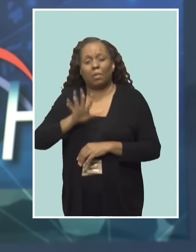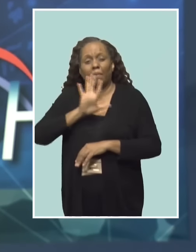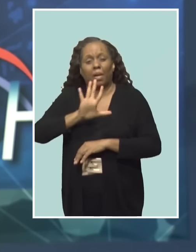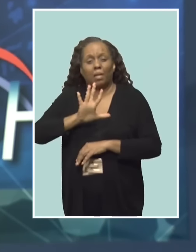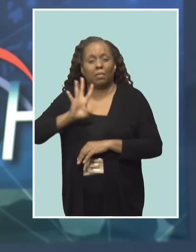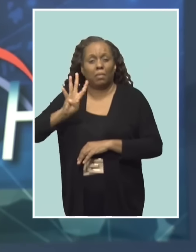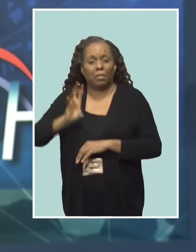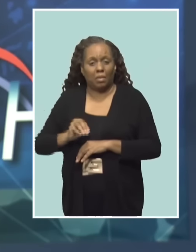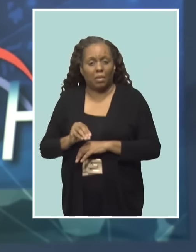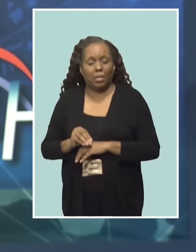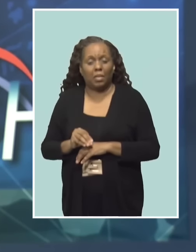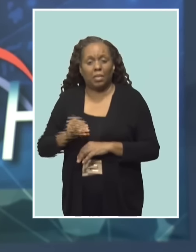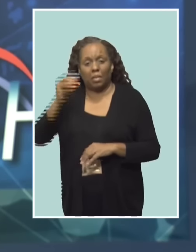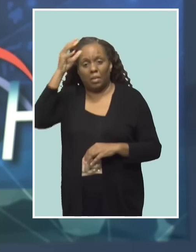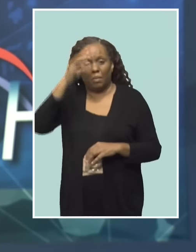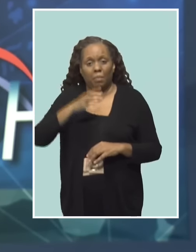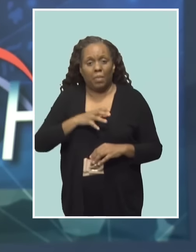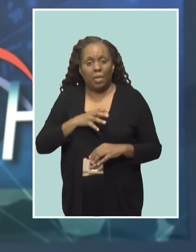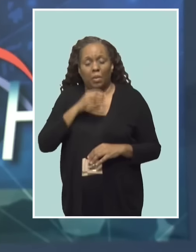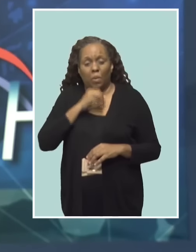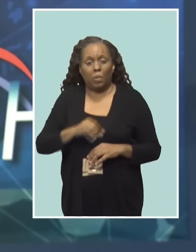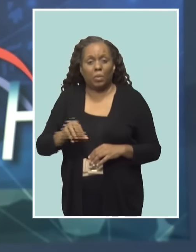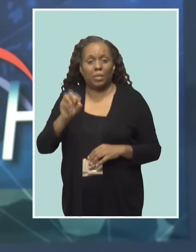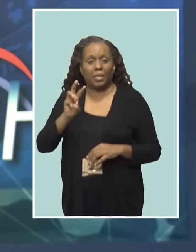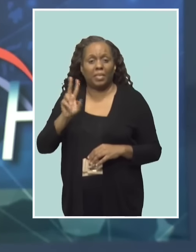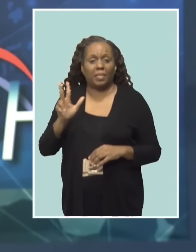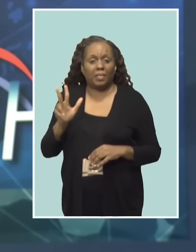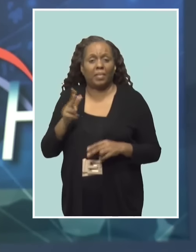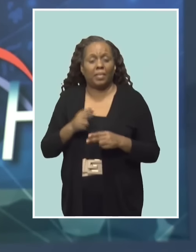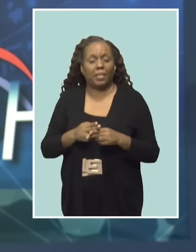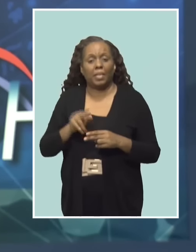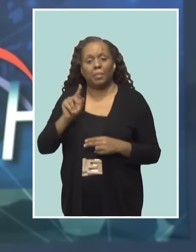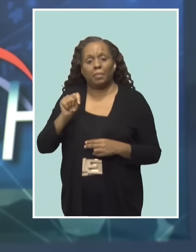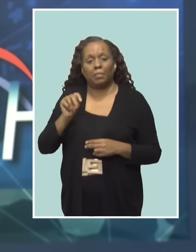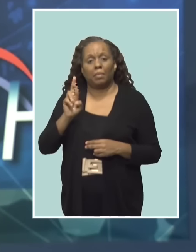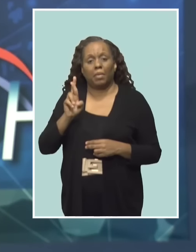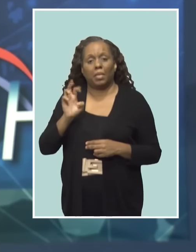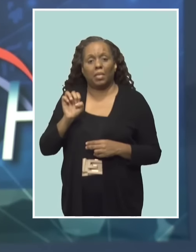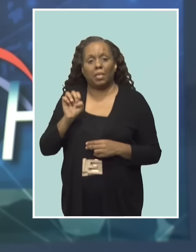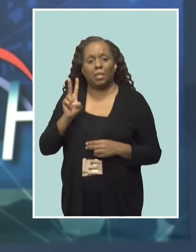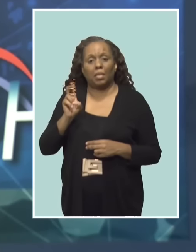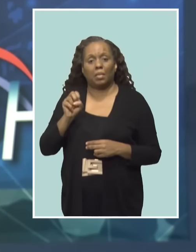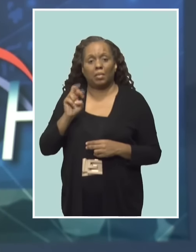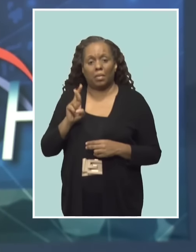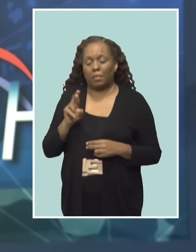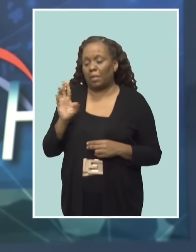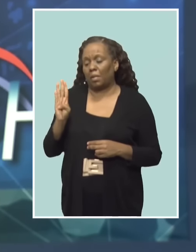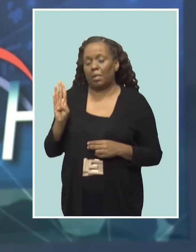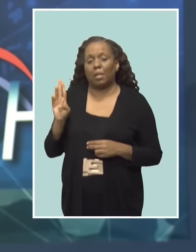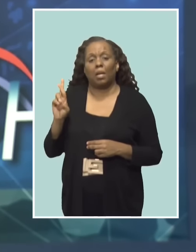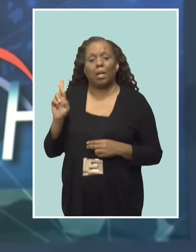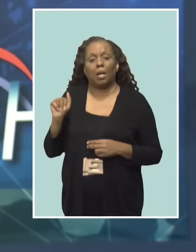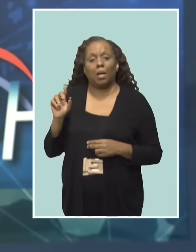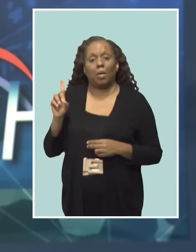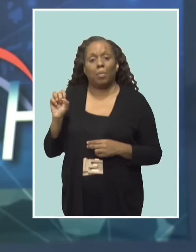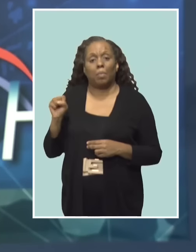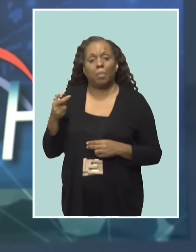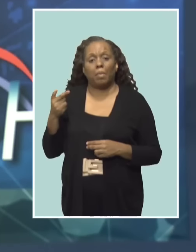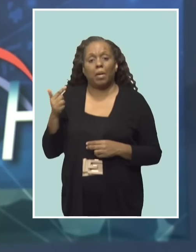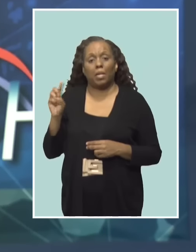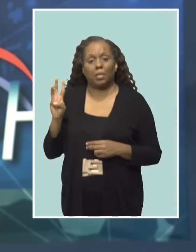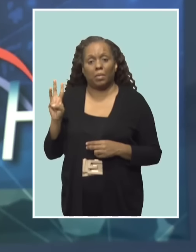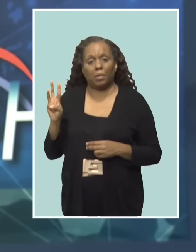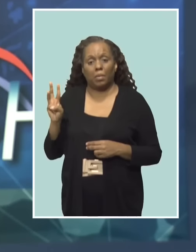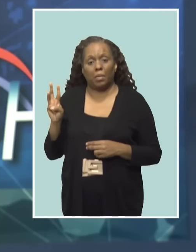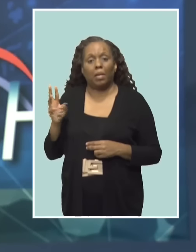evening, they now deceased 63-year-old Trevor DeVere Bradshaw of 3rd Avenue Dean's Village, Hinesbury Road, St. Michael.